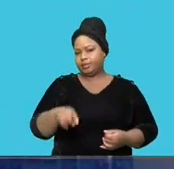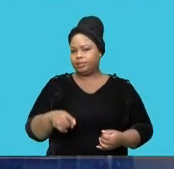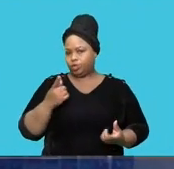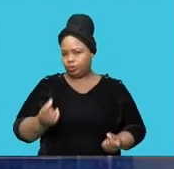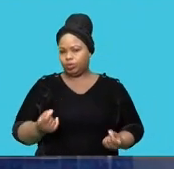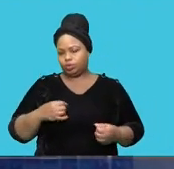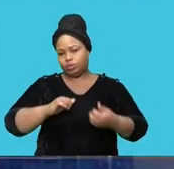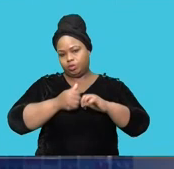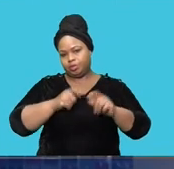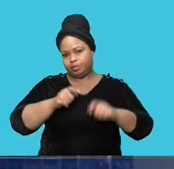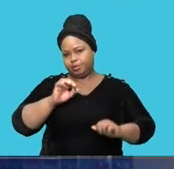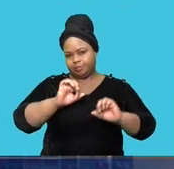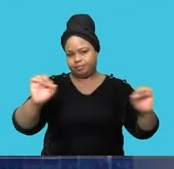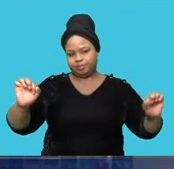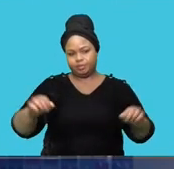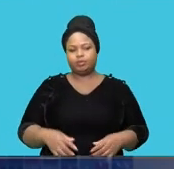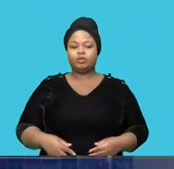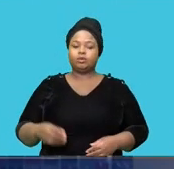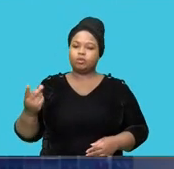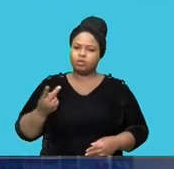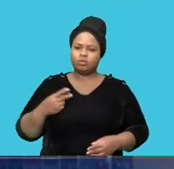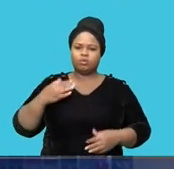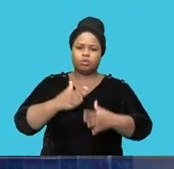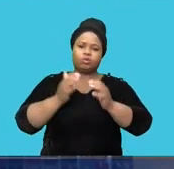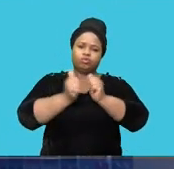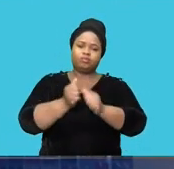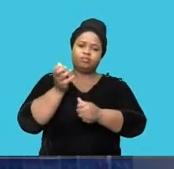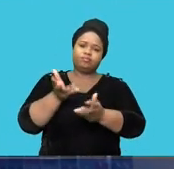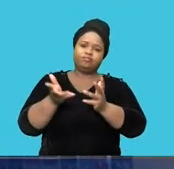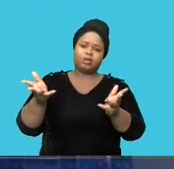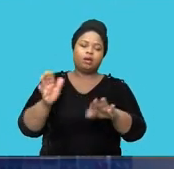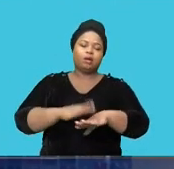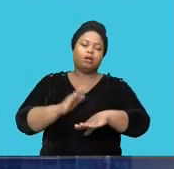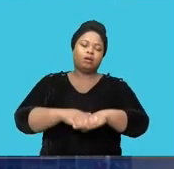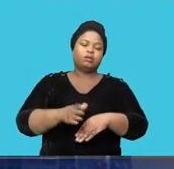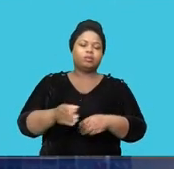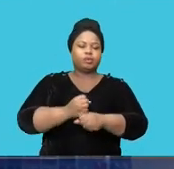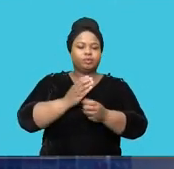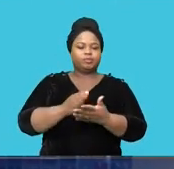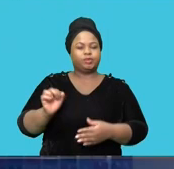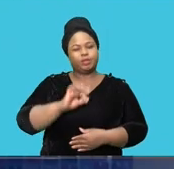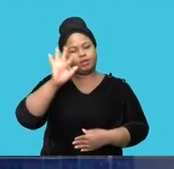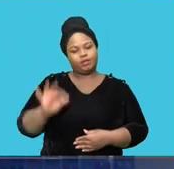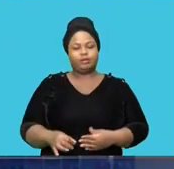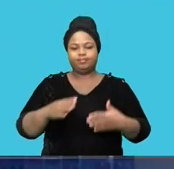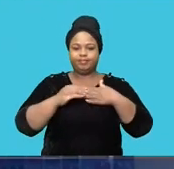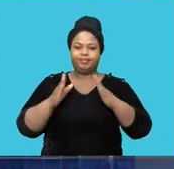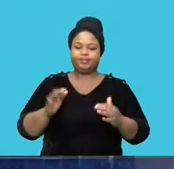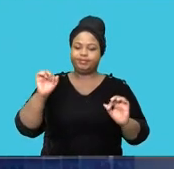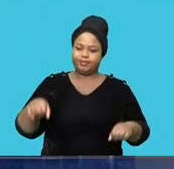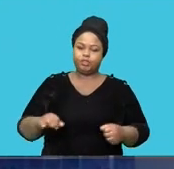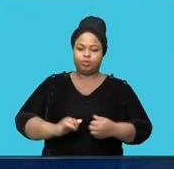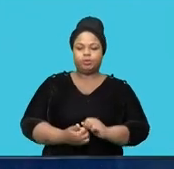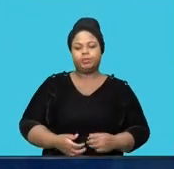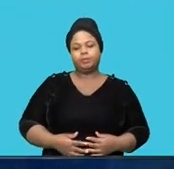their athletes. So with more workshops like this, we can only ensure that South Africa becomes leaders in